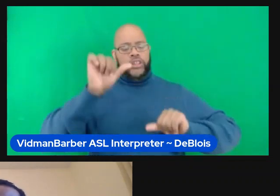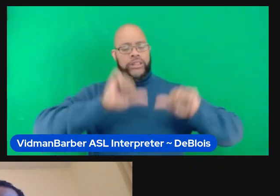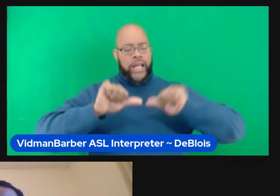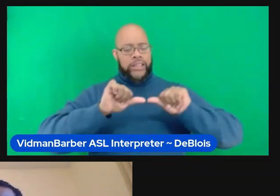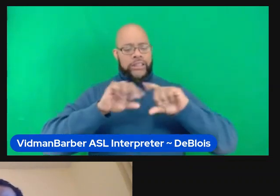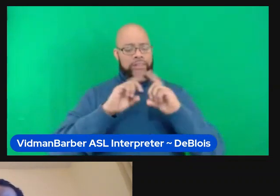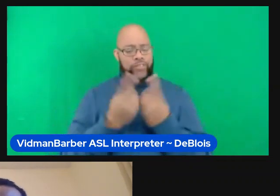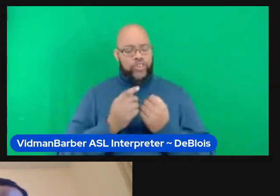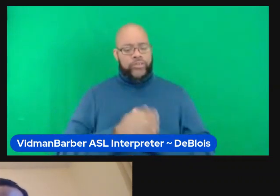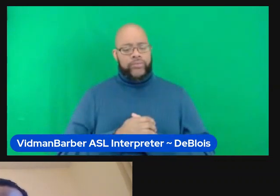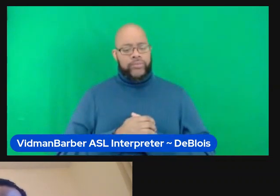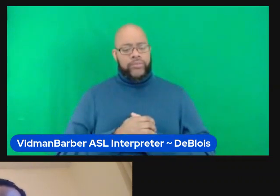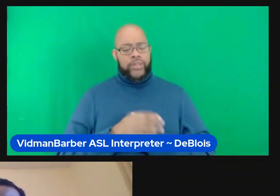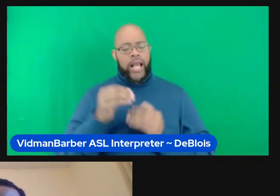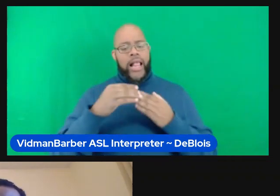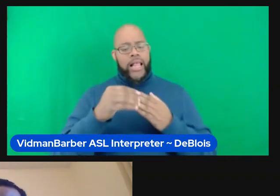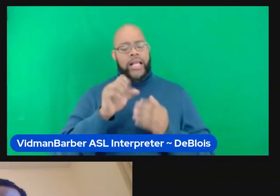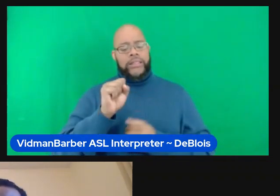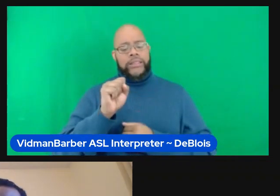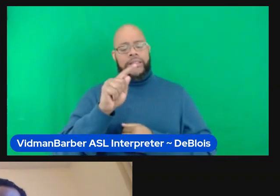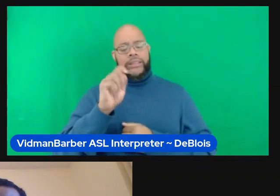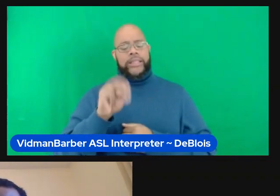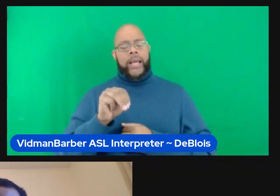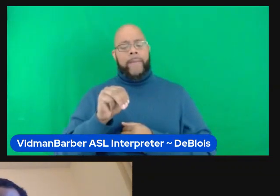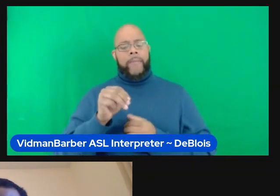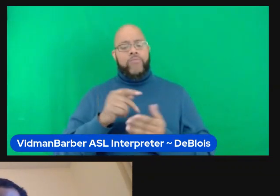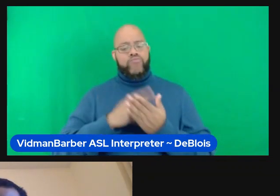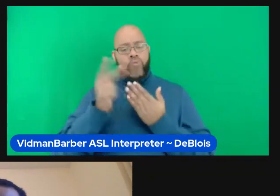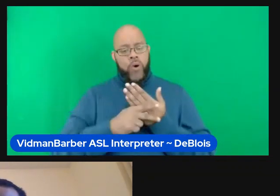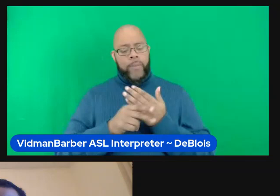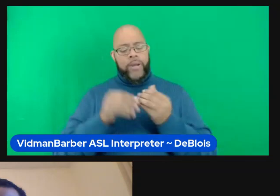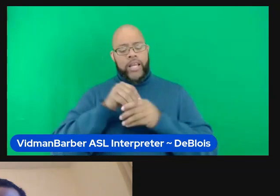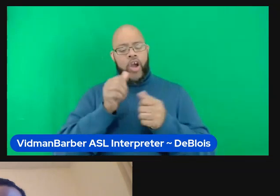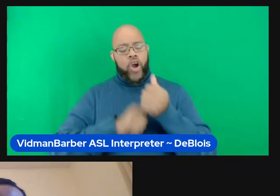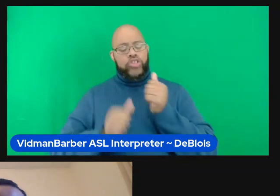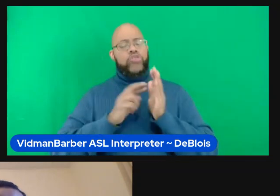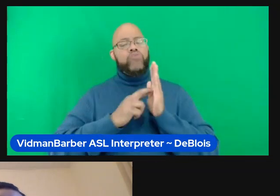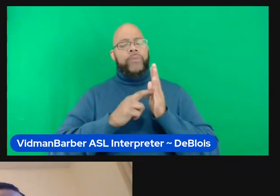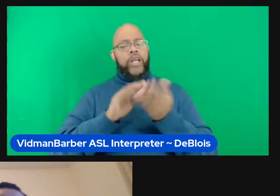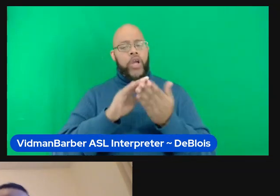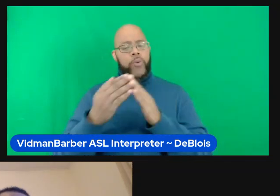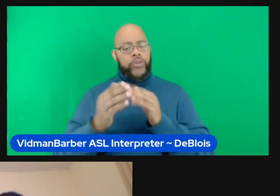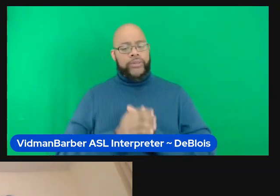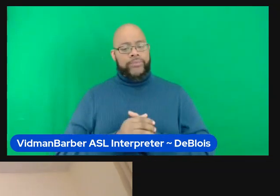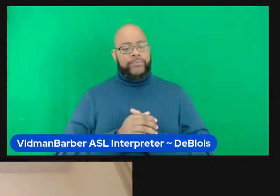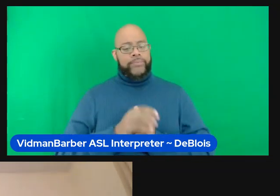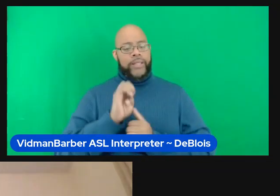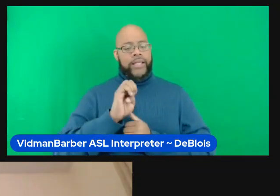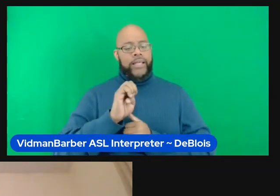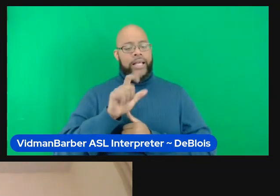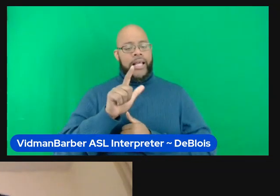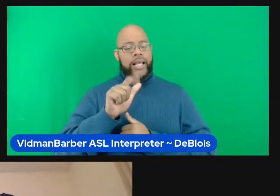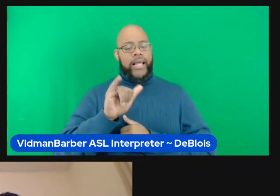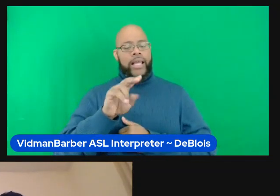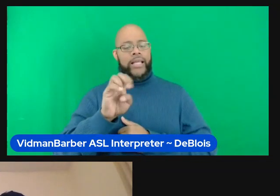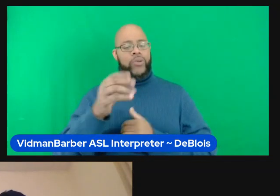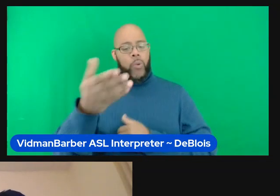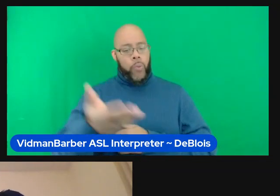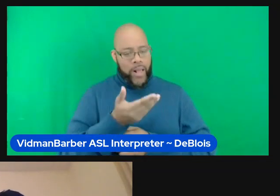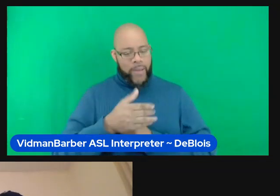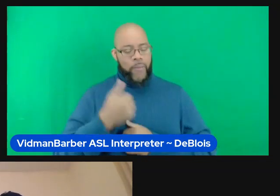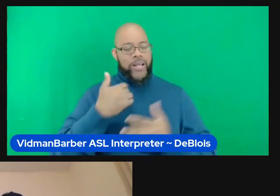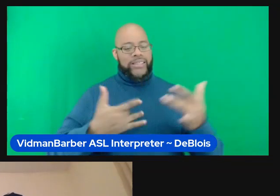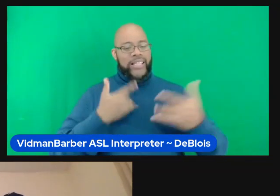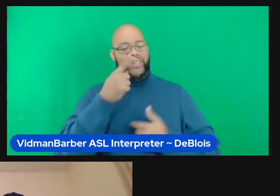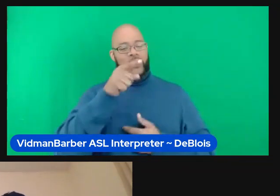Division and led the STEM initiatives in underrepresented communities. Elaine, welcome, and we're excited